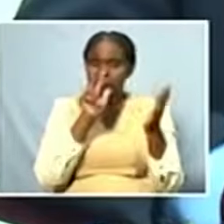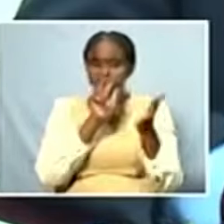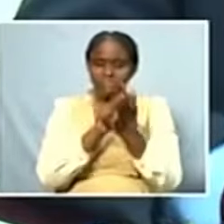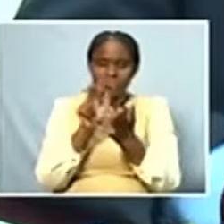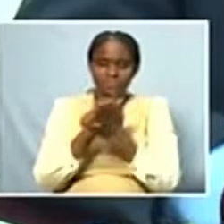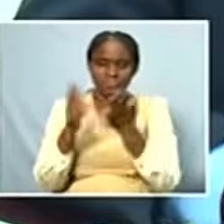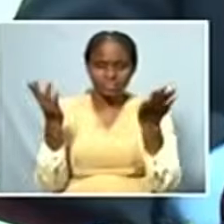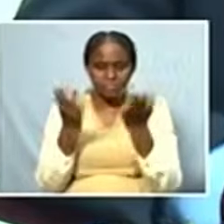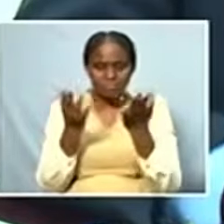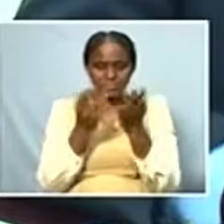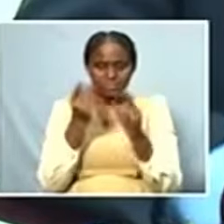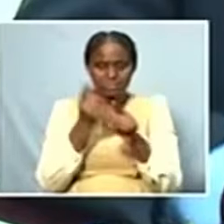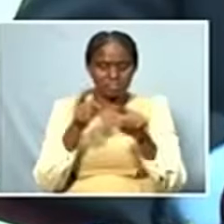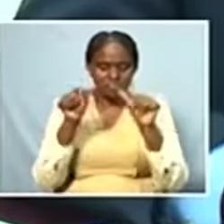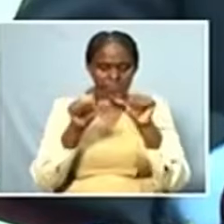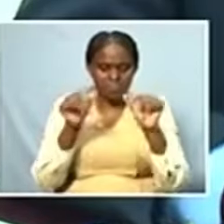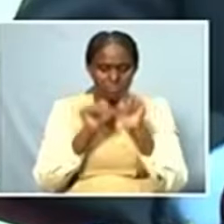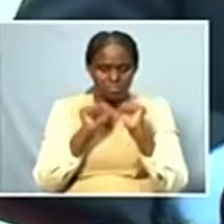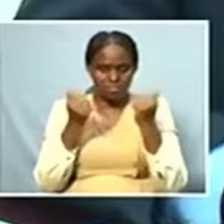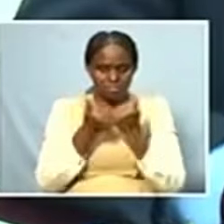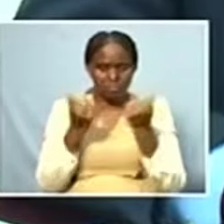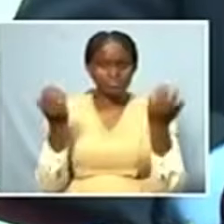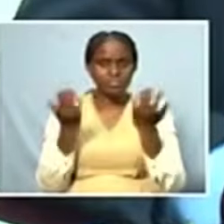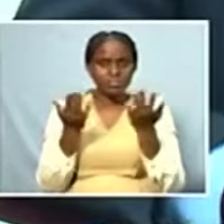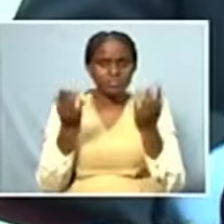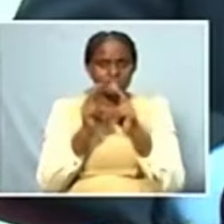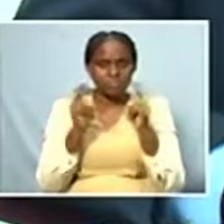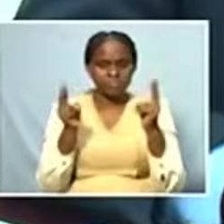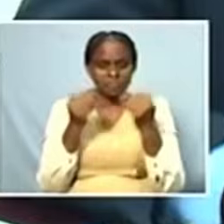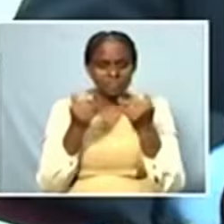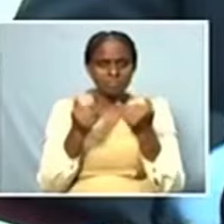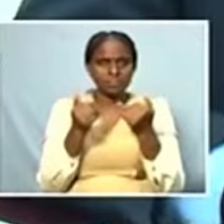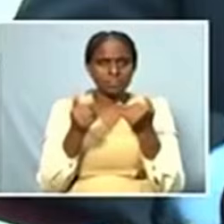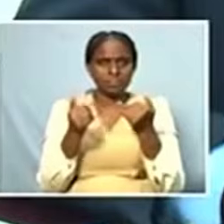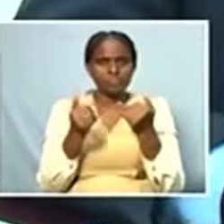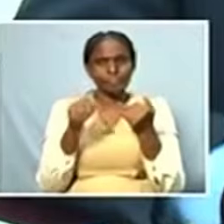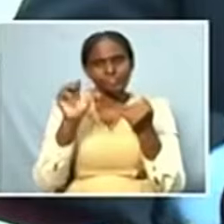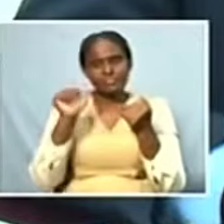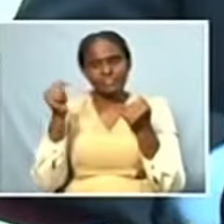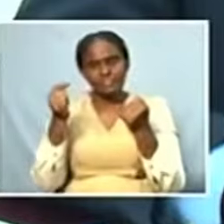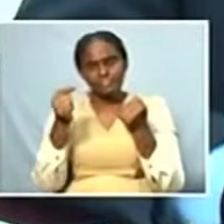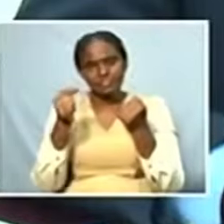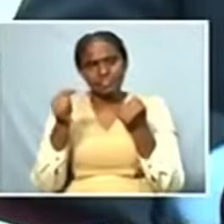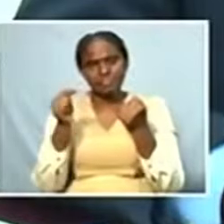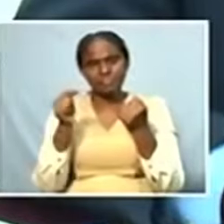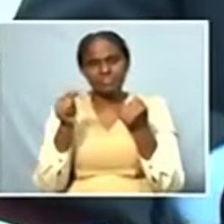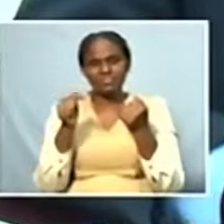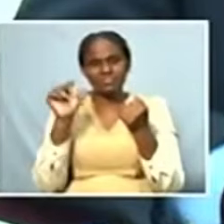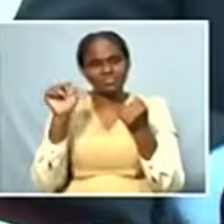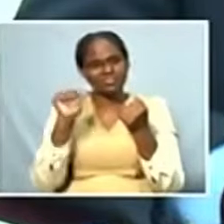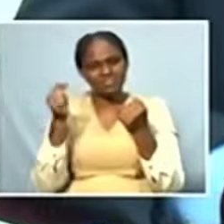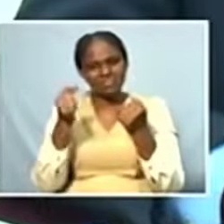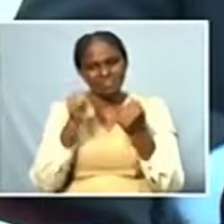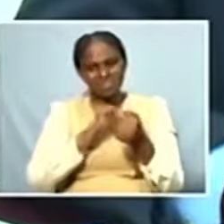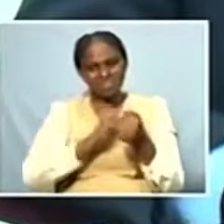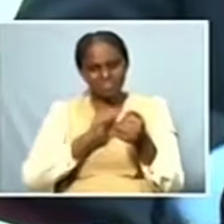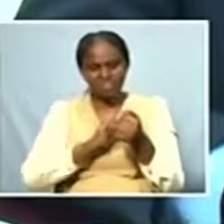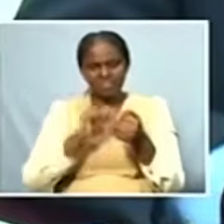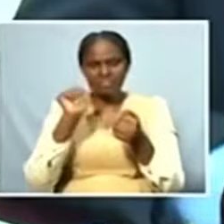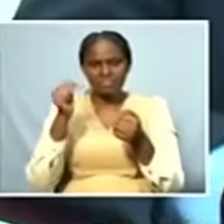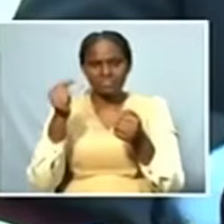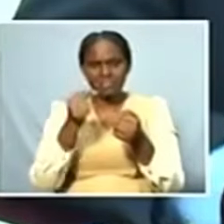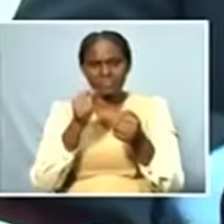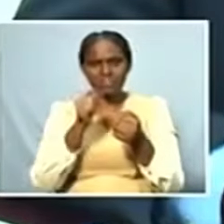approval from Auditor General. So Attorney General. Attorney General. So Attorney